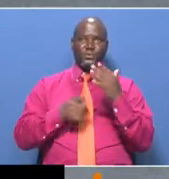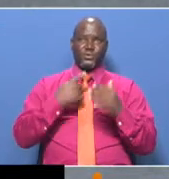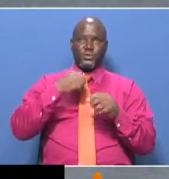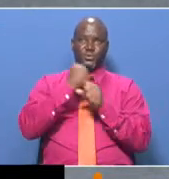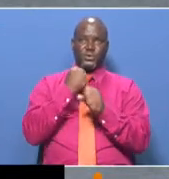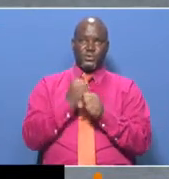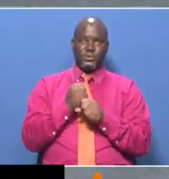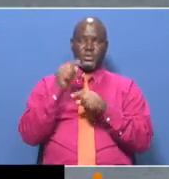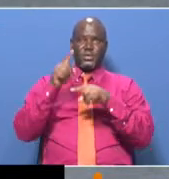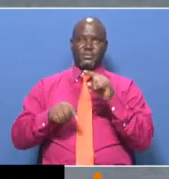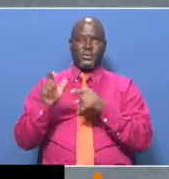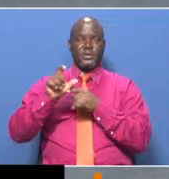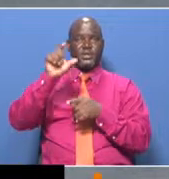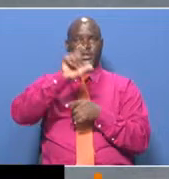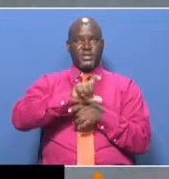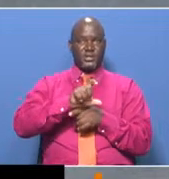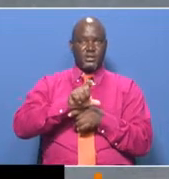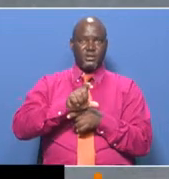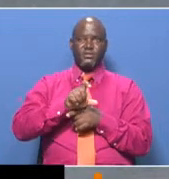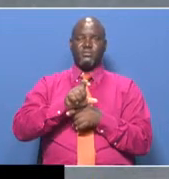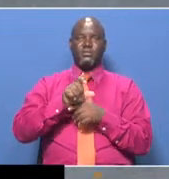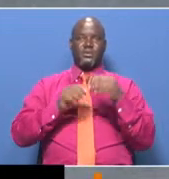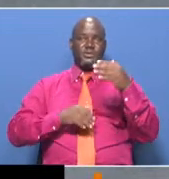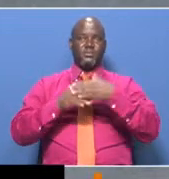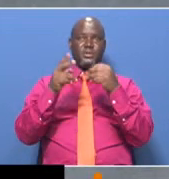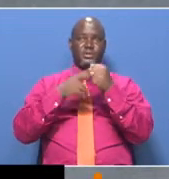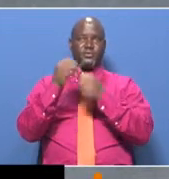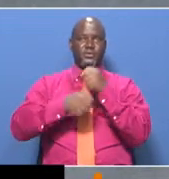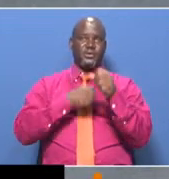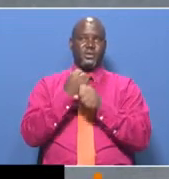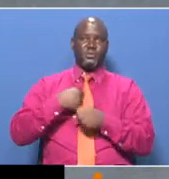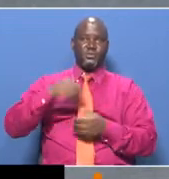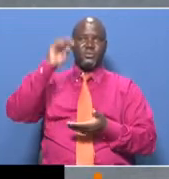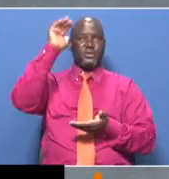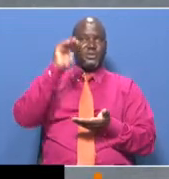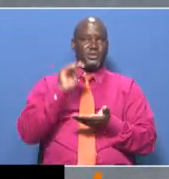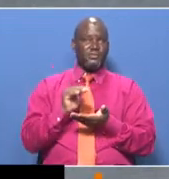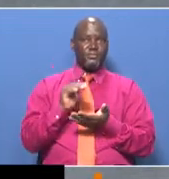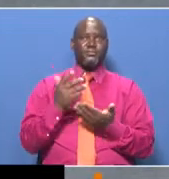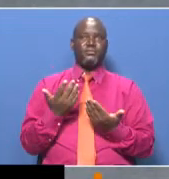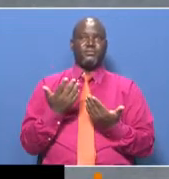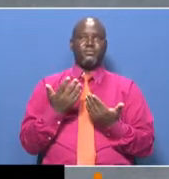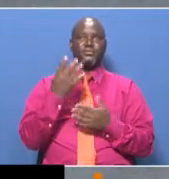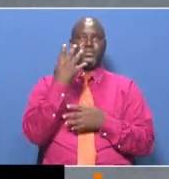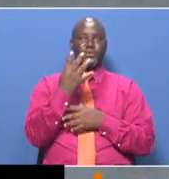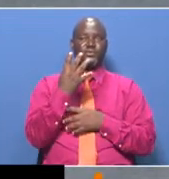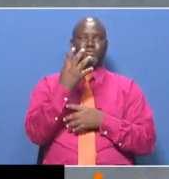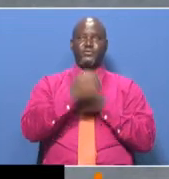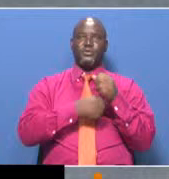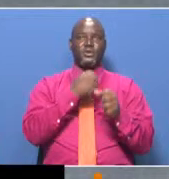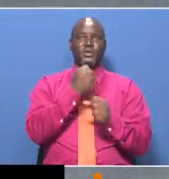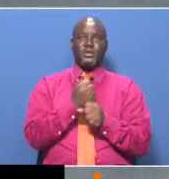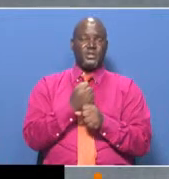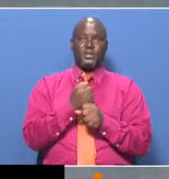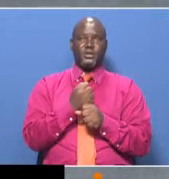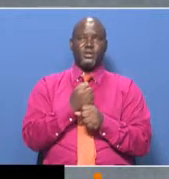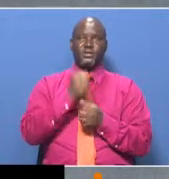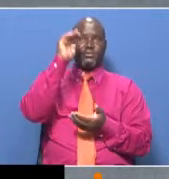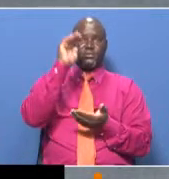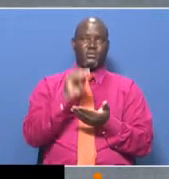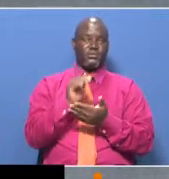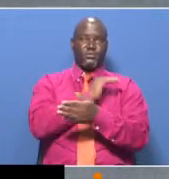do, instead of increasing the term limits to 7 years, we should reduce them, if possible, to 4 years, and reduce